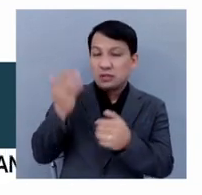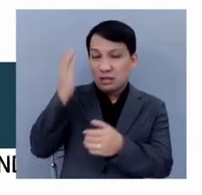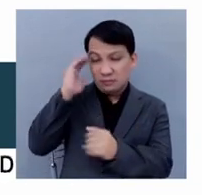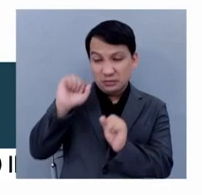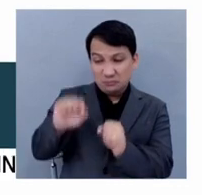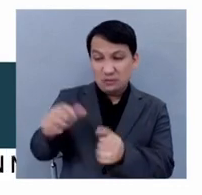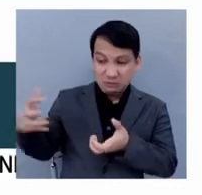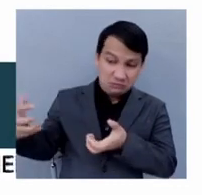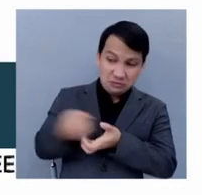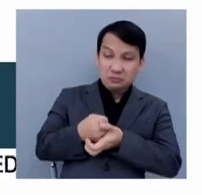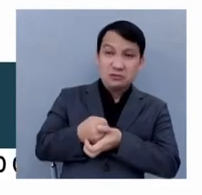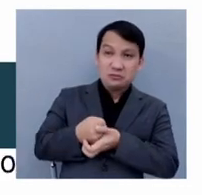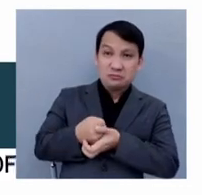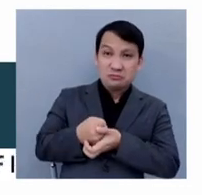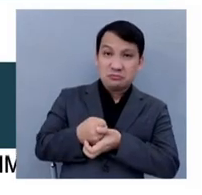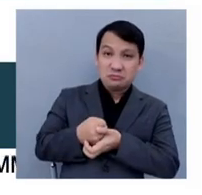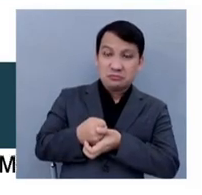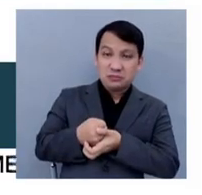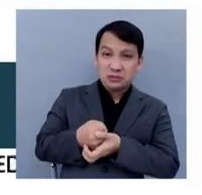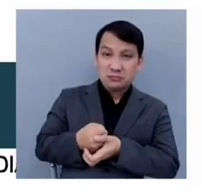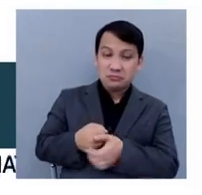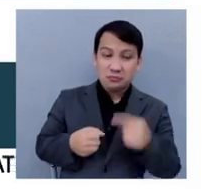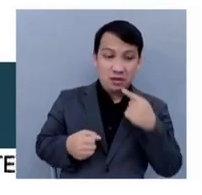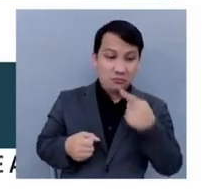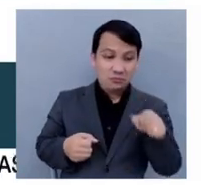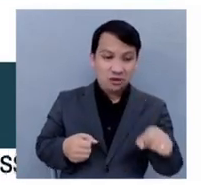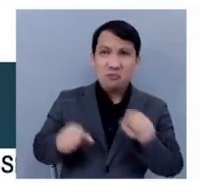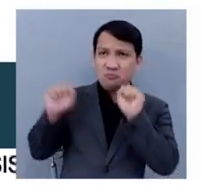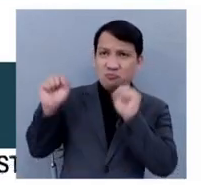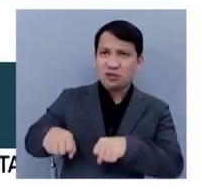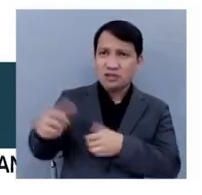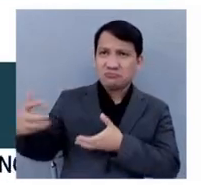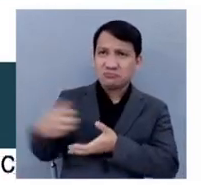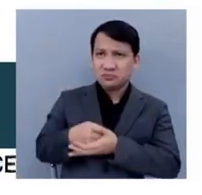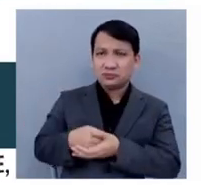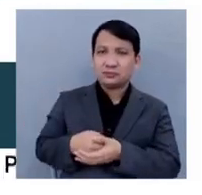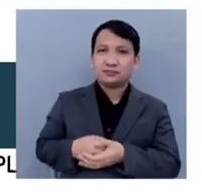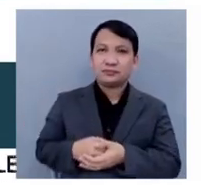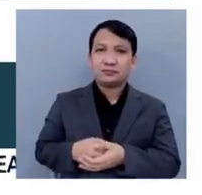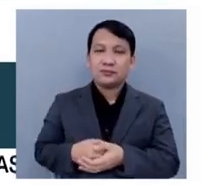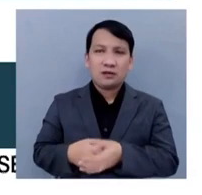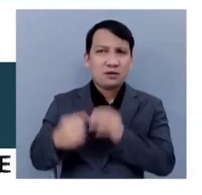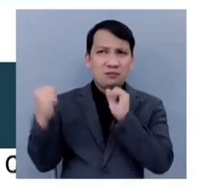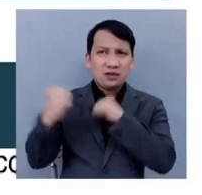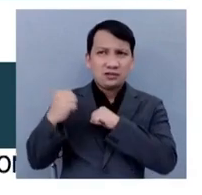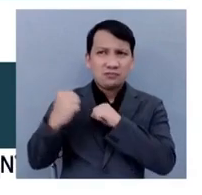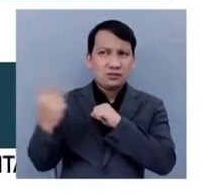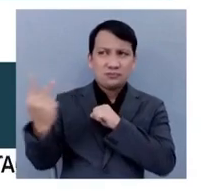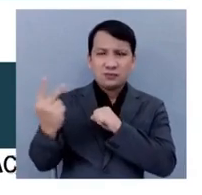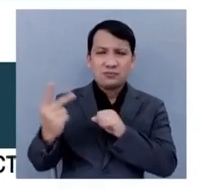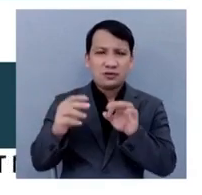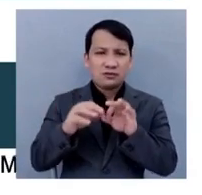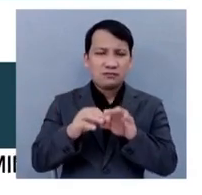of it can be recovered, and some of it can be recovered through settlements. The Marcos family